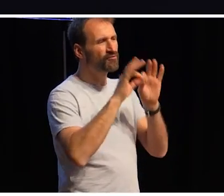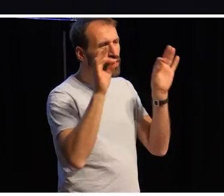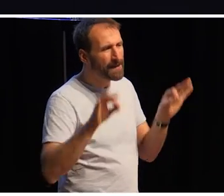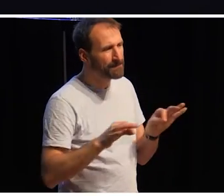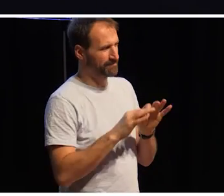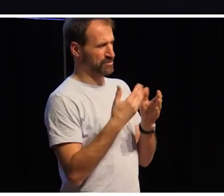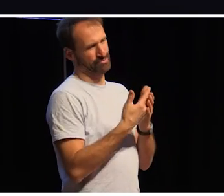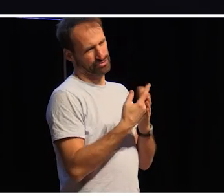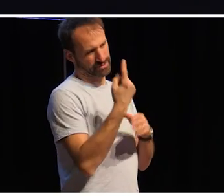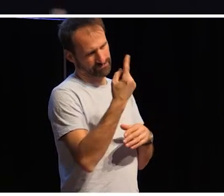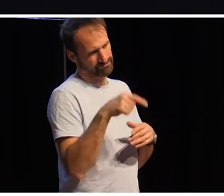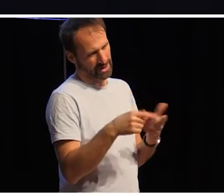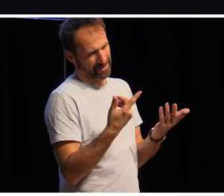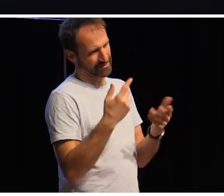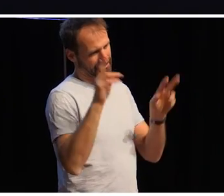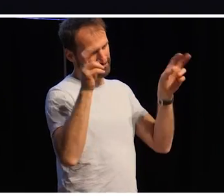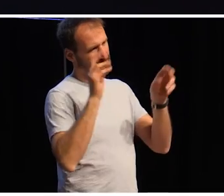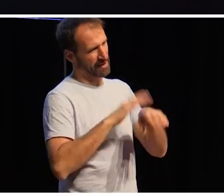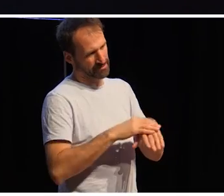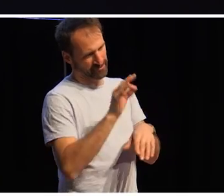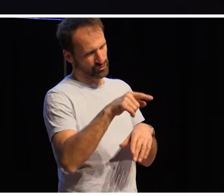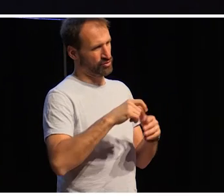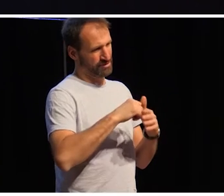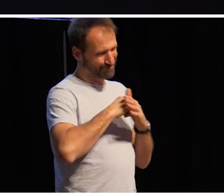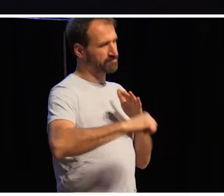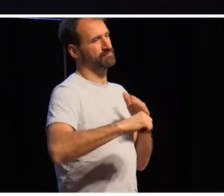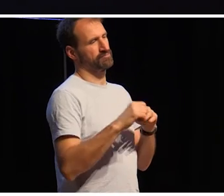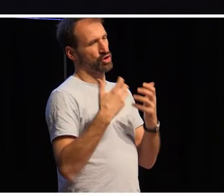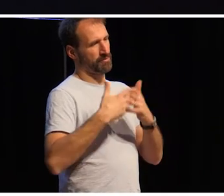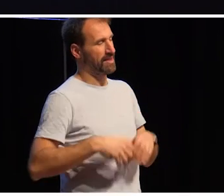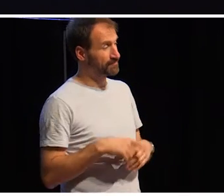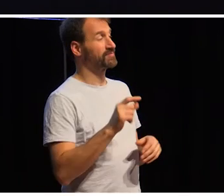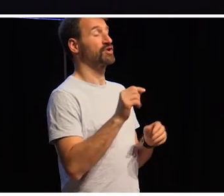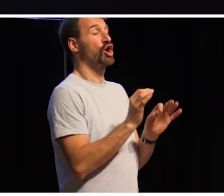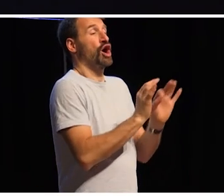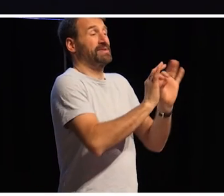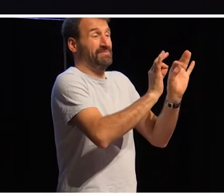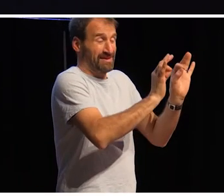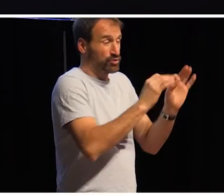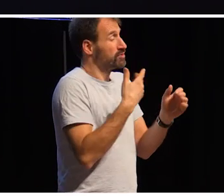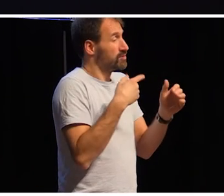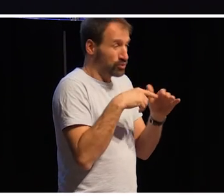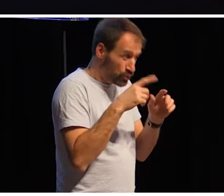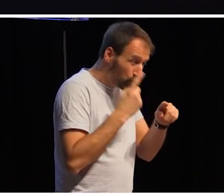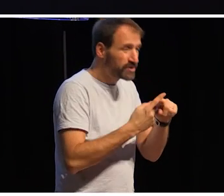so as we combine optimization with inline caches, that is giving us a lot of